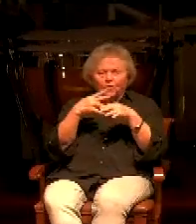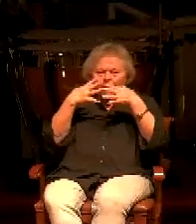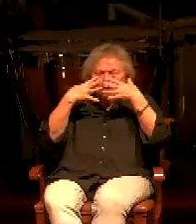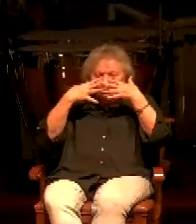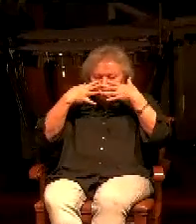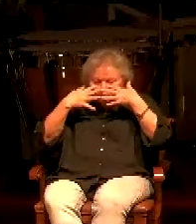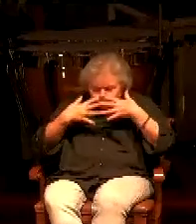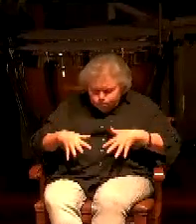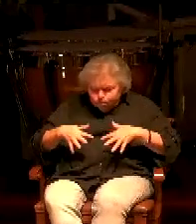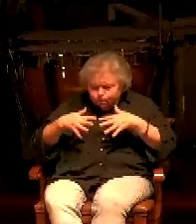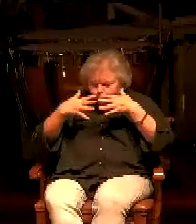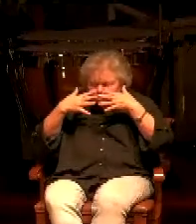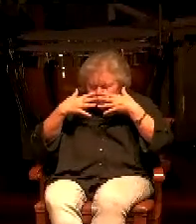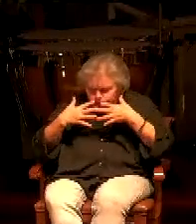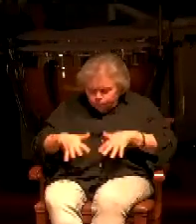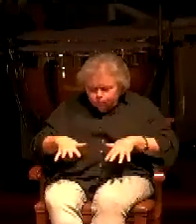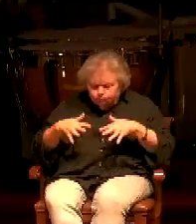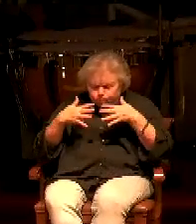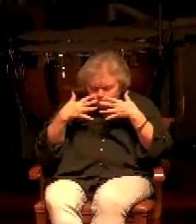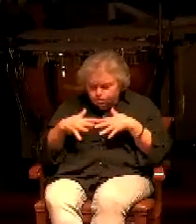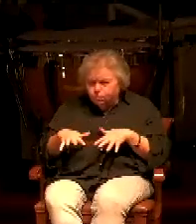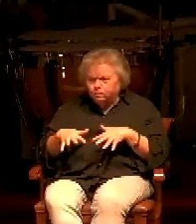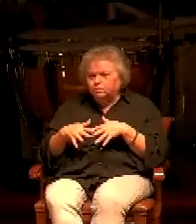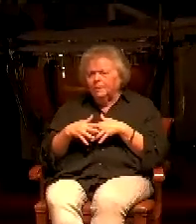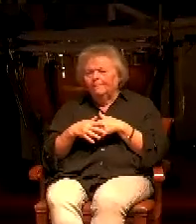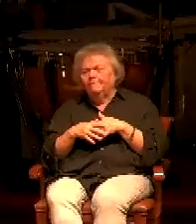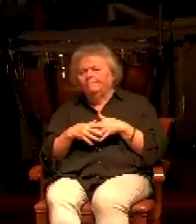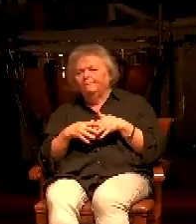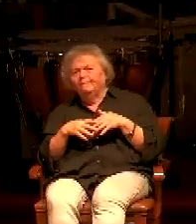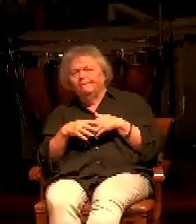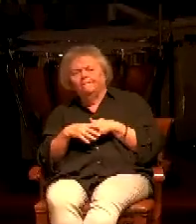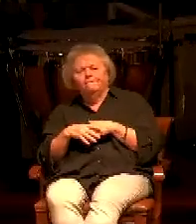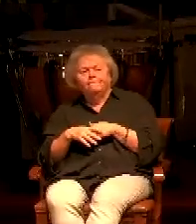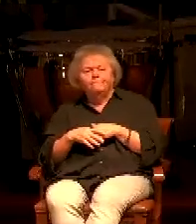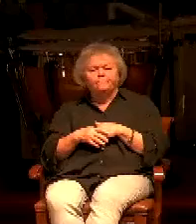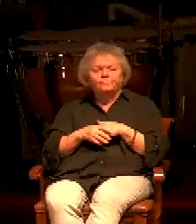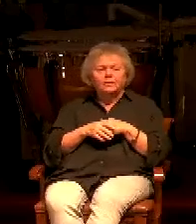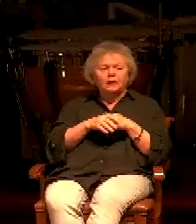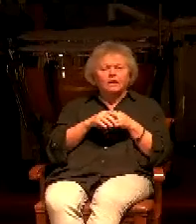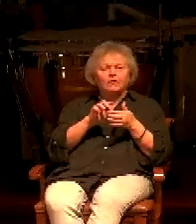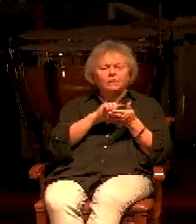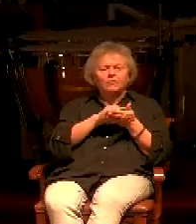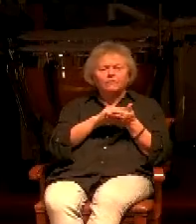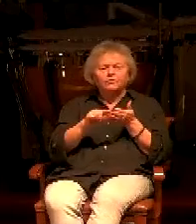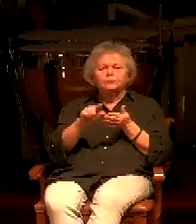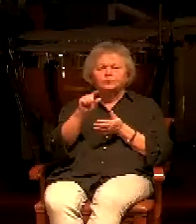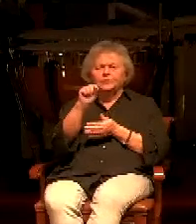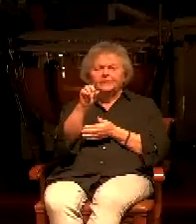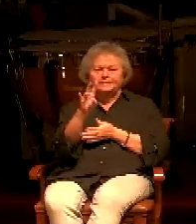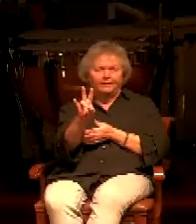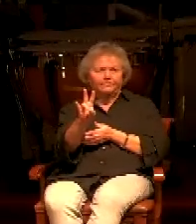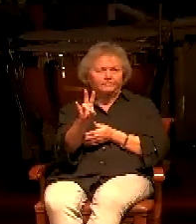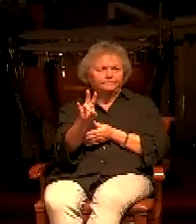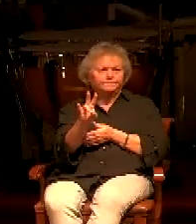he was broken over his sin. But I want you to see something in the story. Look with me at verse 27.